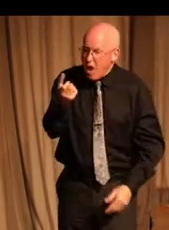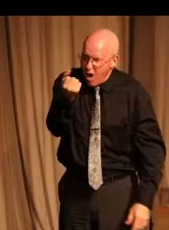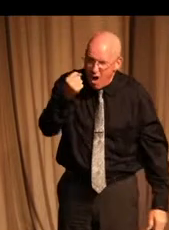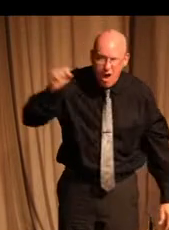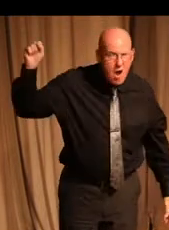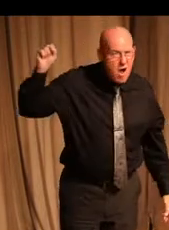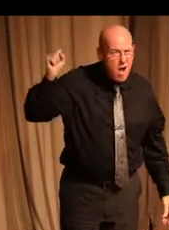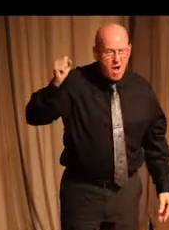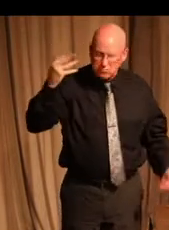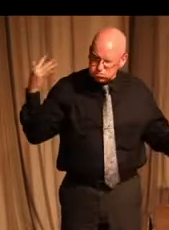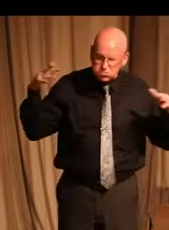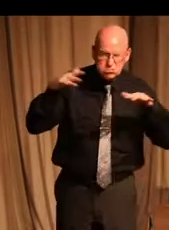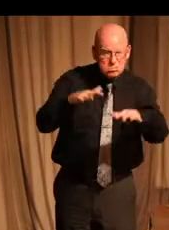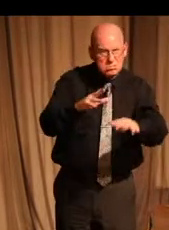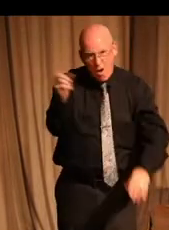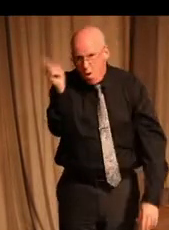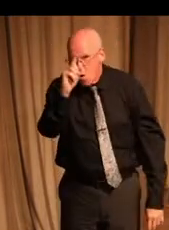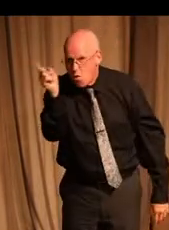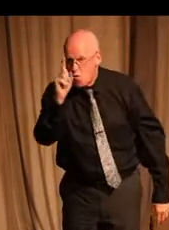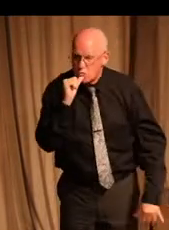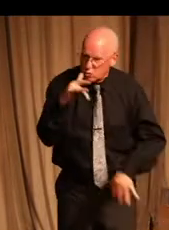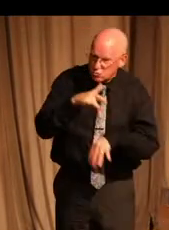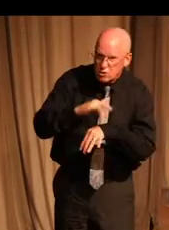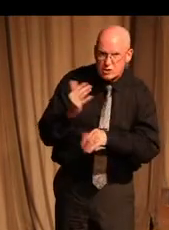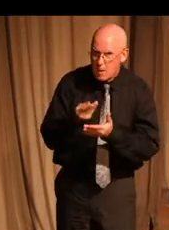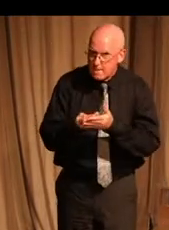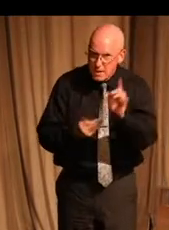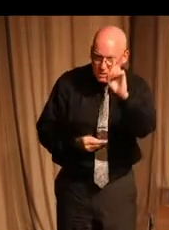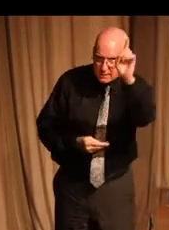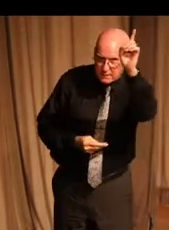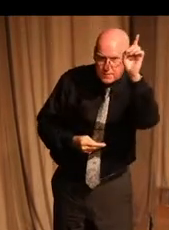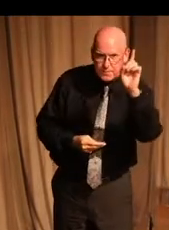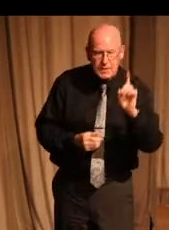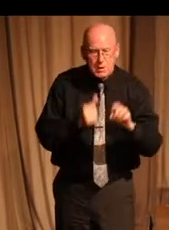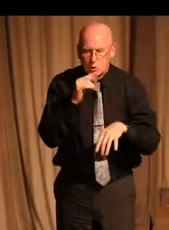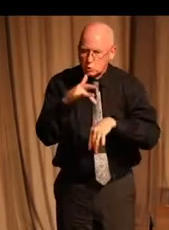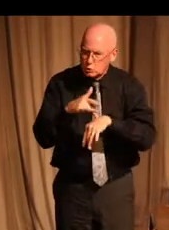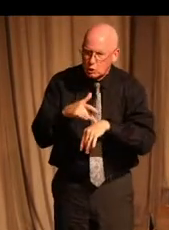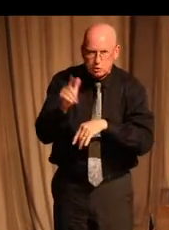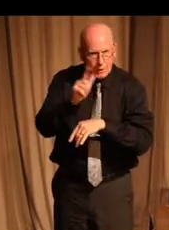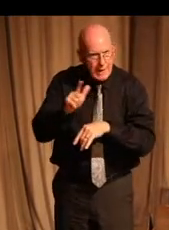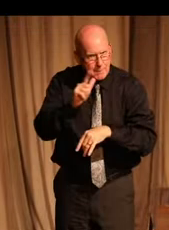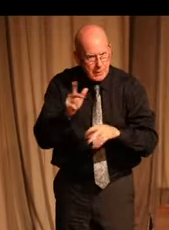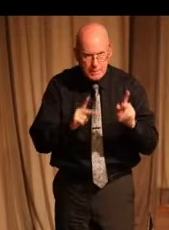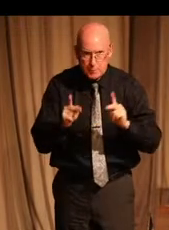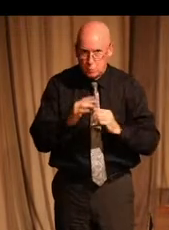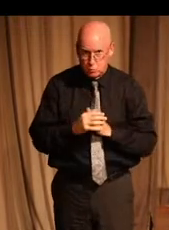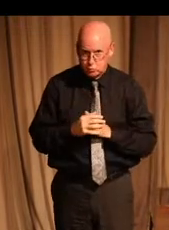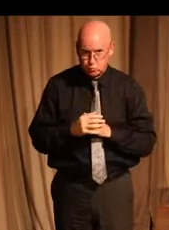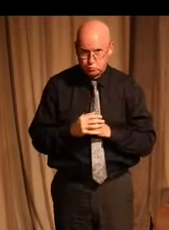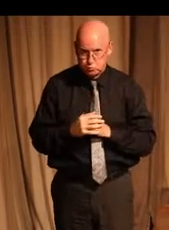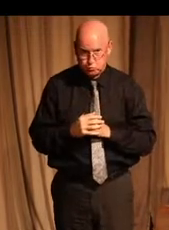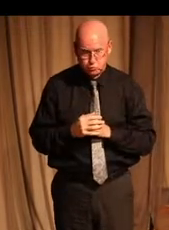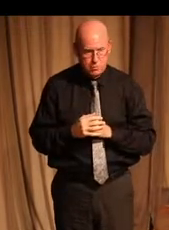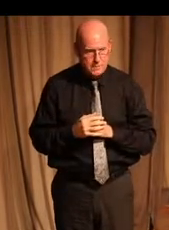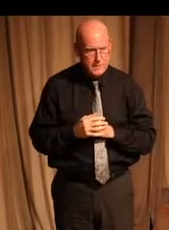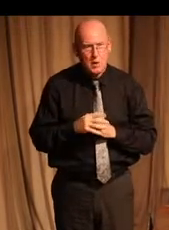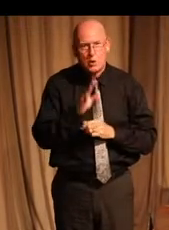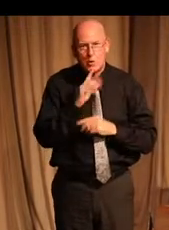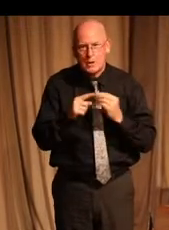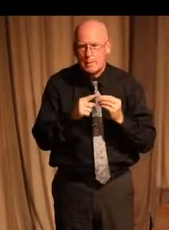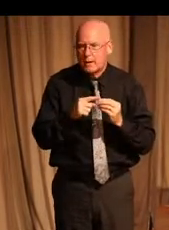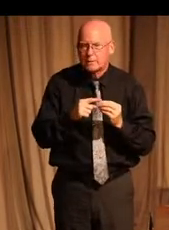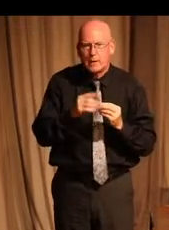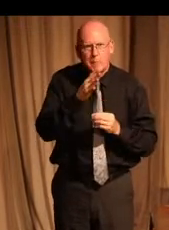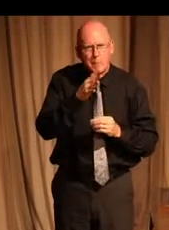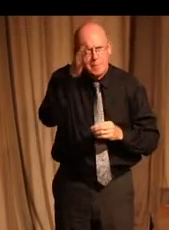the library people just come and they're like, hold up, right? People don't play with library people. Like, because you're talking about parents, you're talking about the